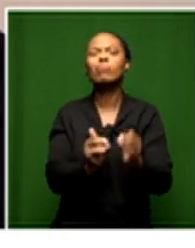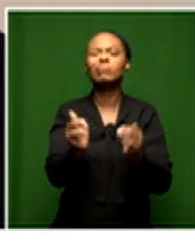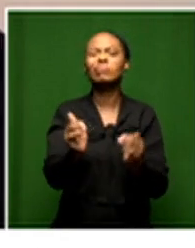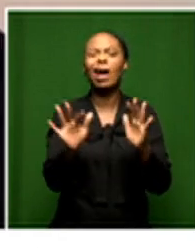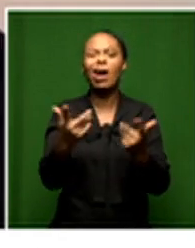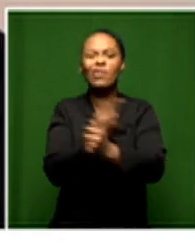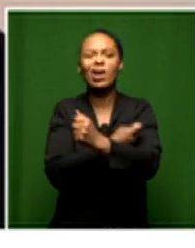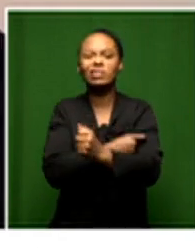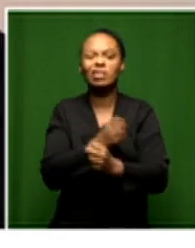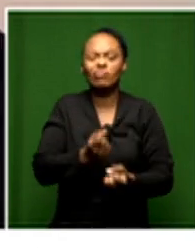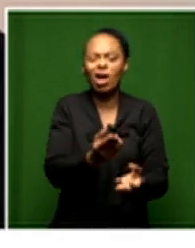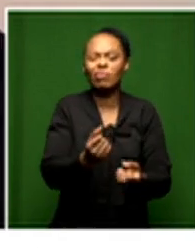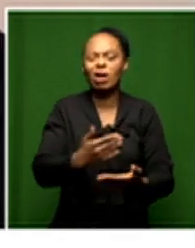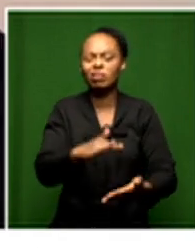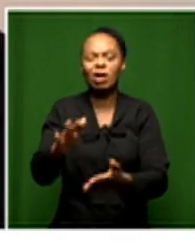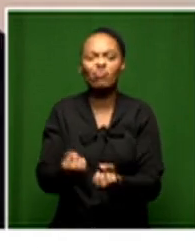their vaccine rollout.